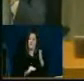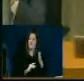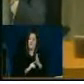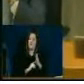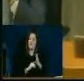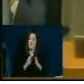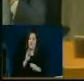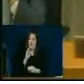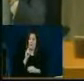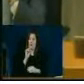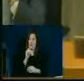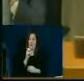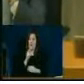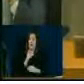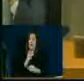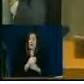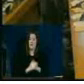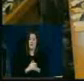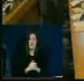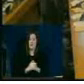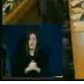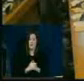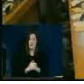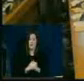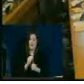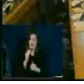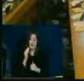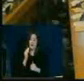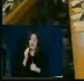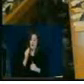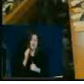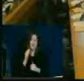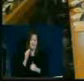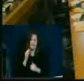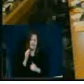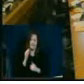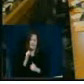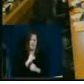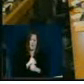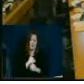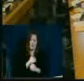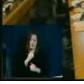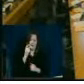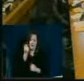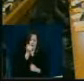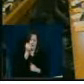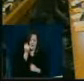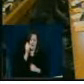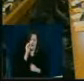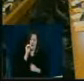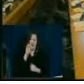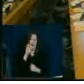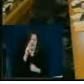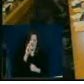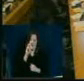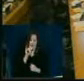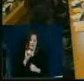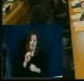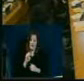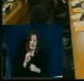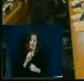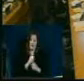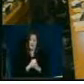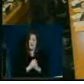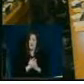Commissioner Bustler. Mr. Anders here. Excuse me, I'm sorry, just a moment. Commissioner McKenzie, or,